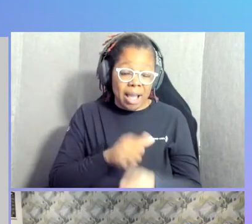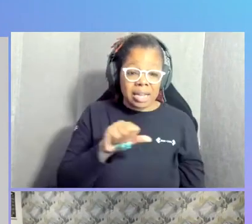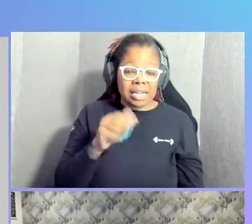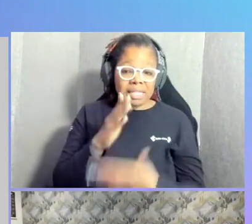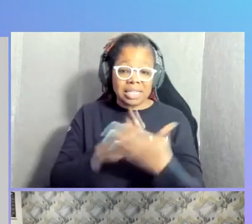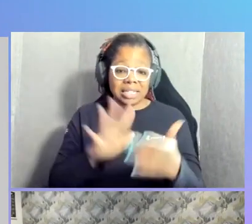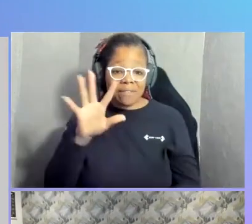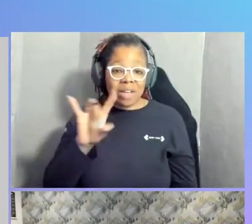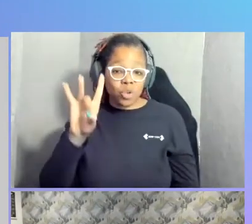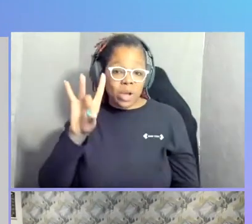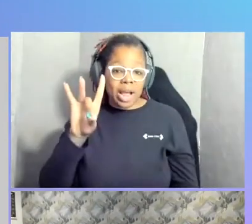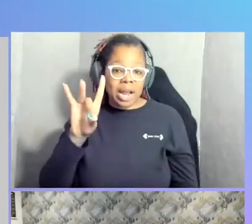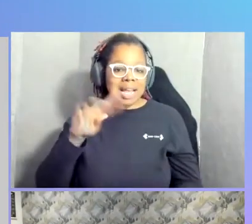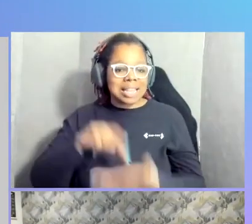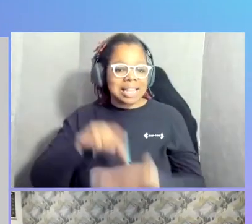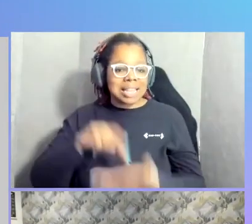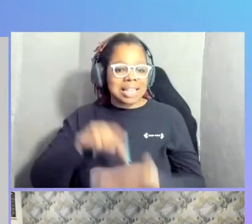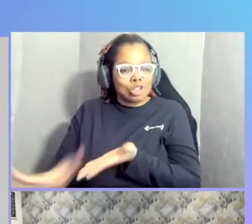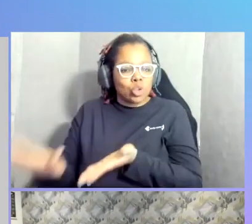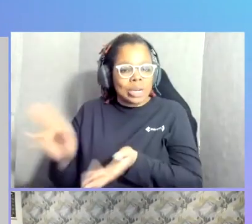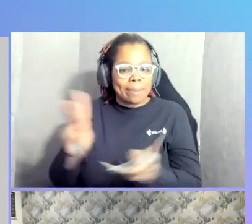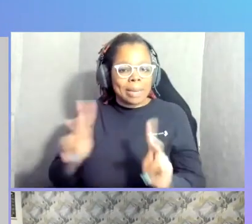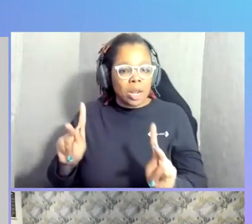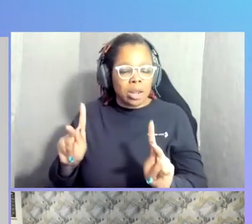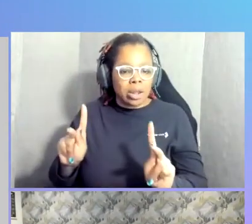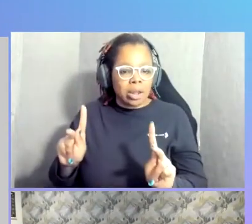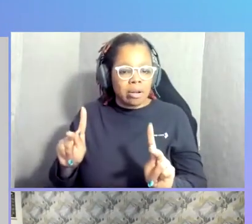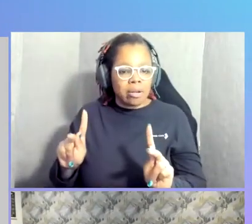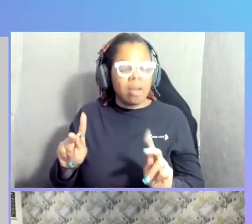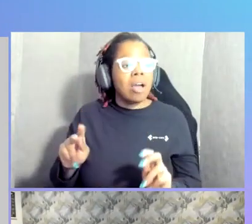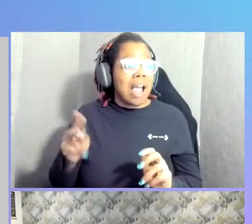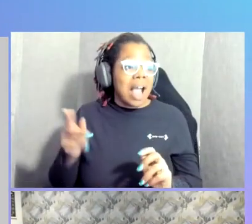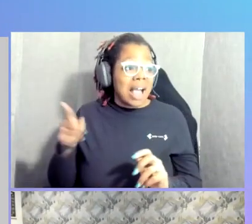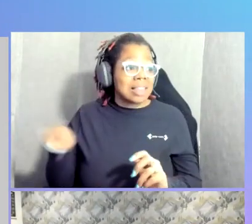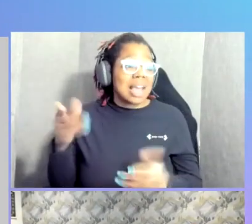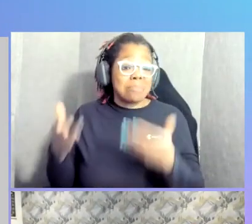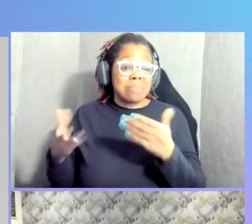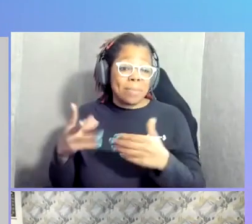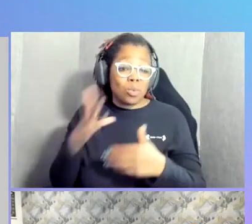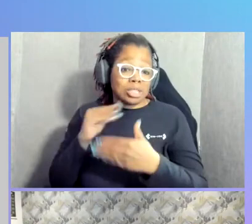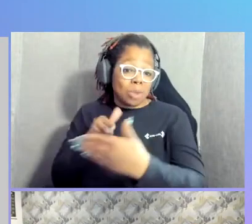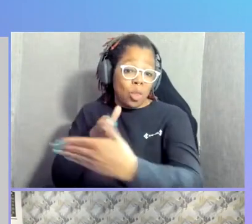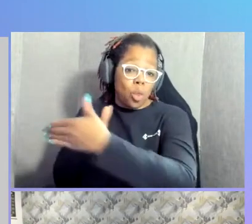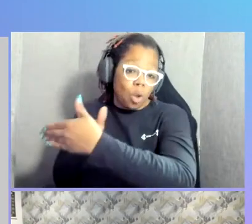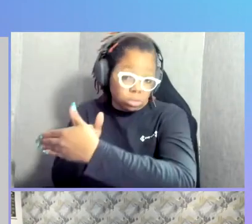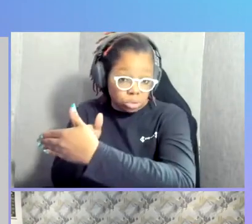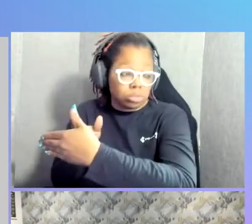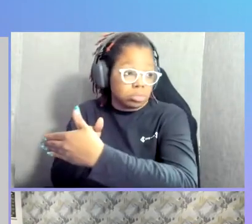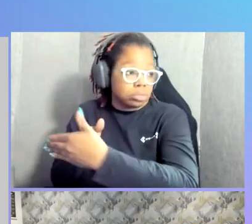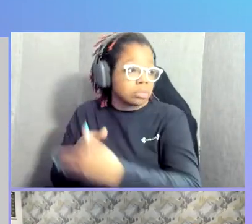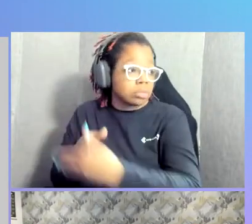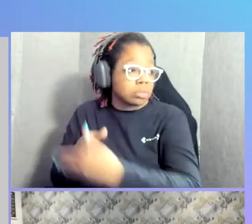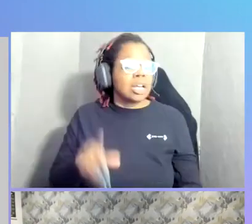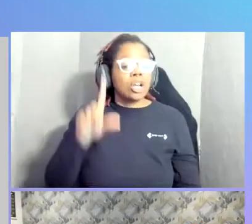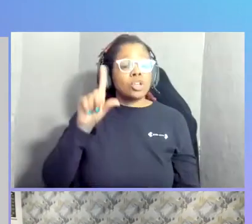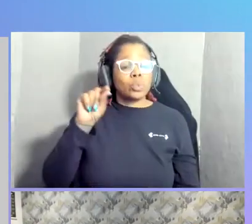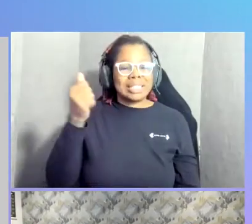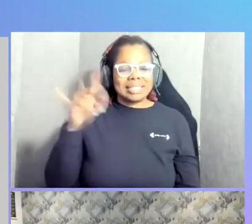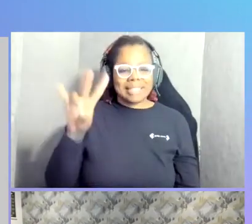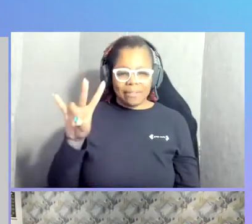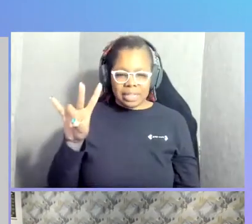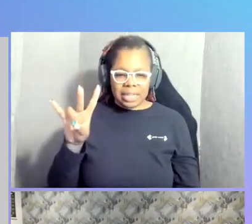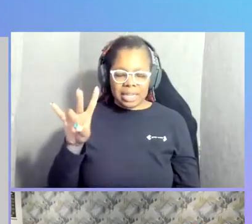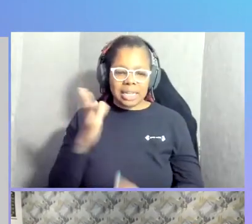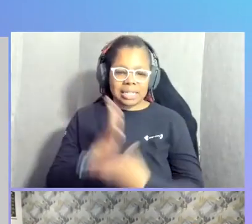are excluding users, and it is subject to lawsuits. In 2017, the